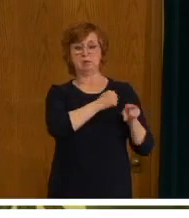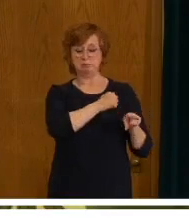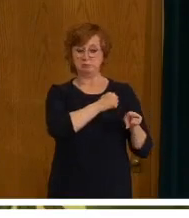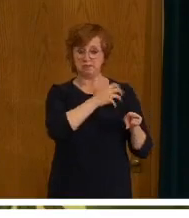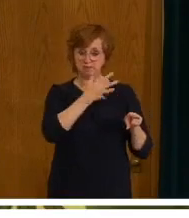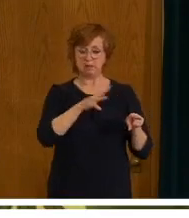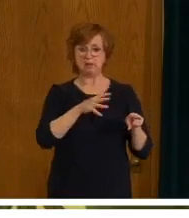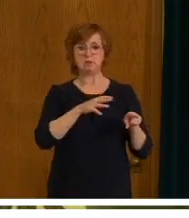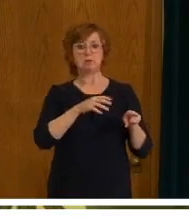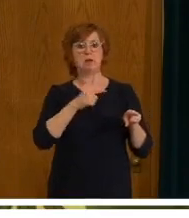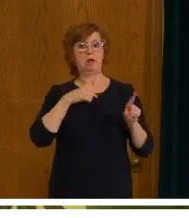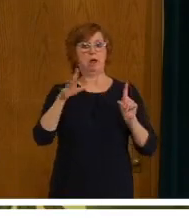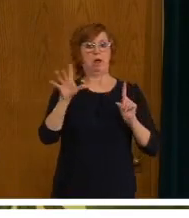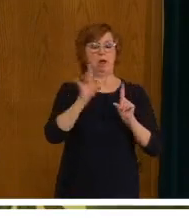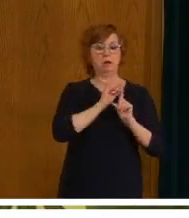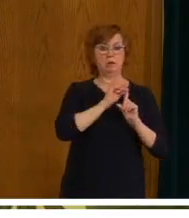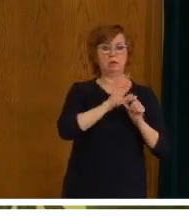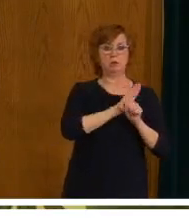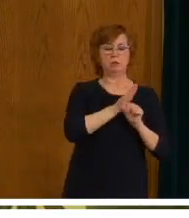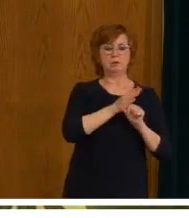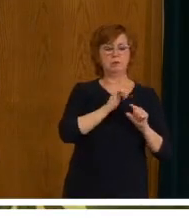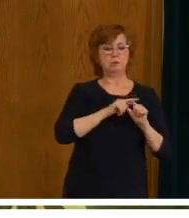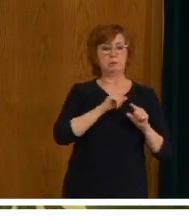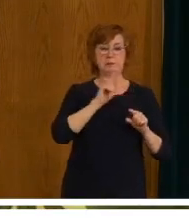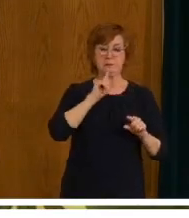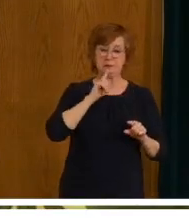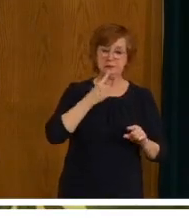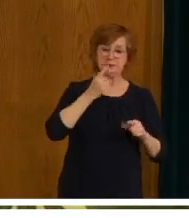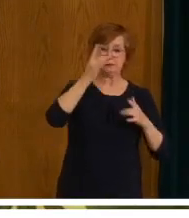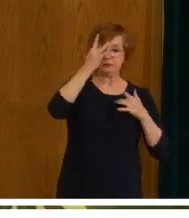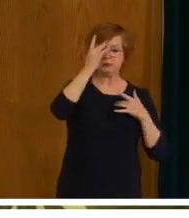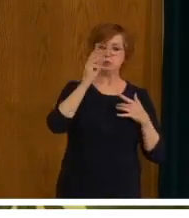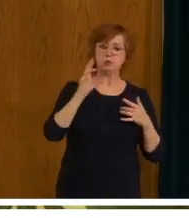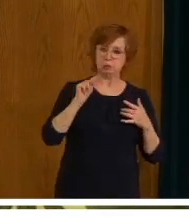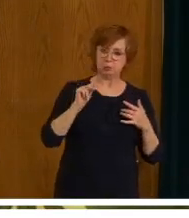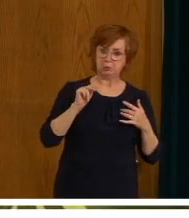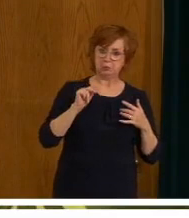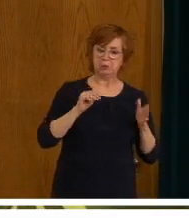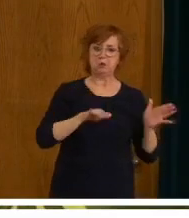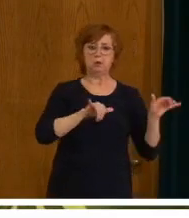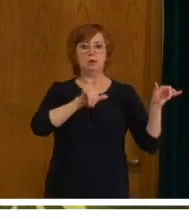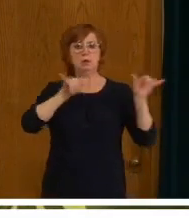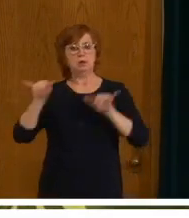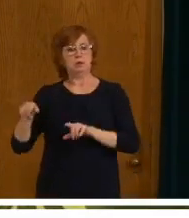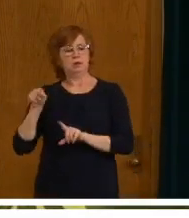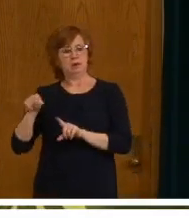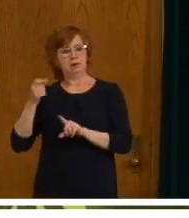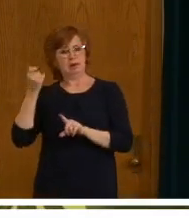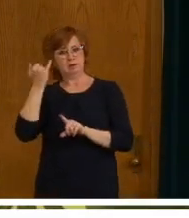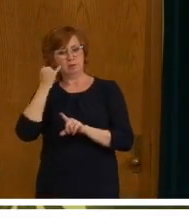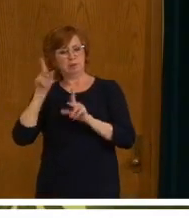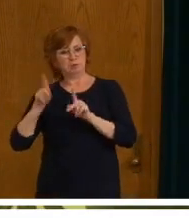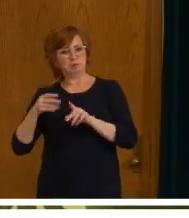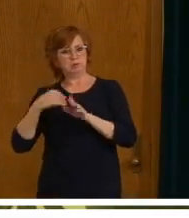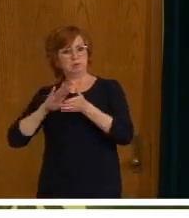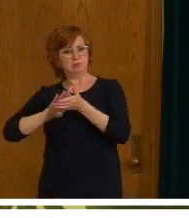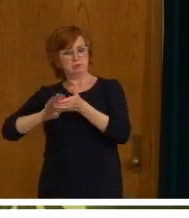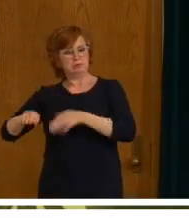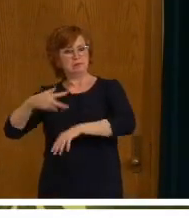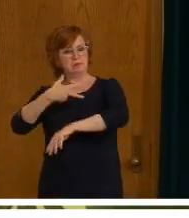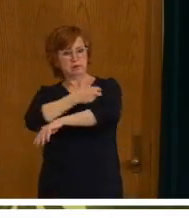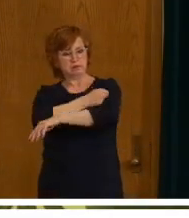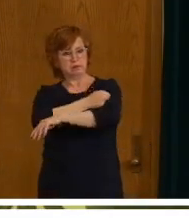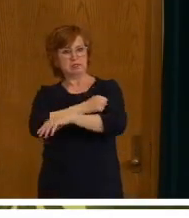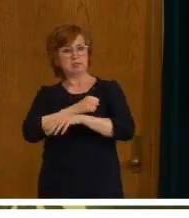those that do not get vaccinated may not have quite the chance to ensure that they are not going to experience those